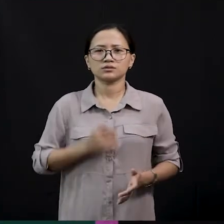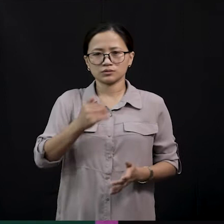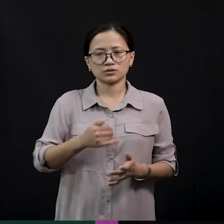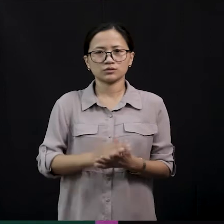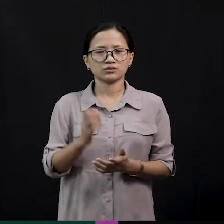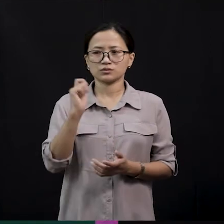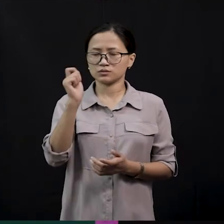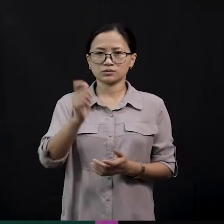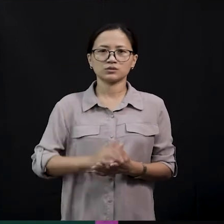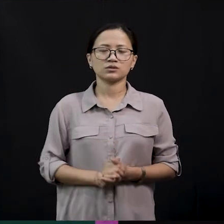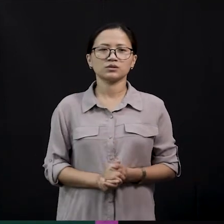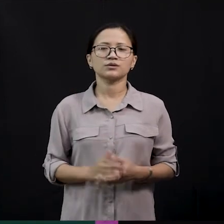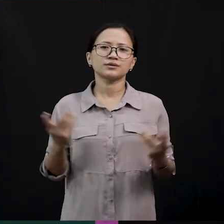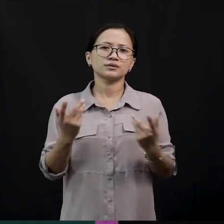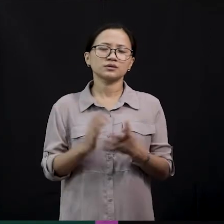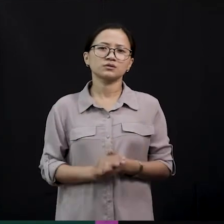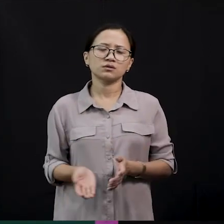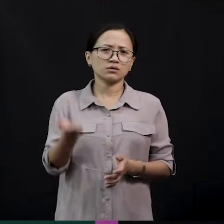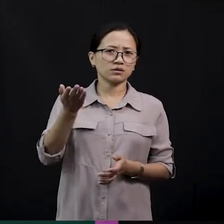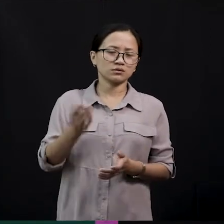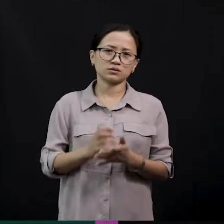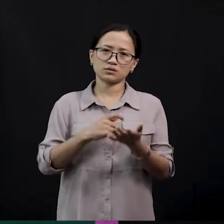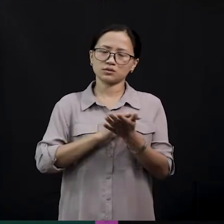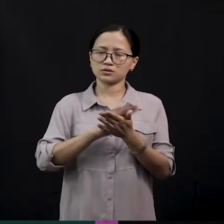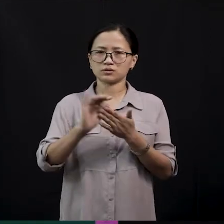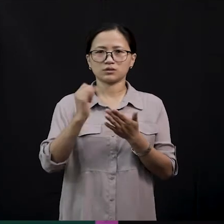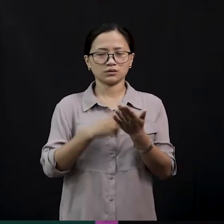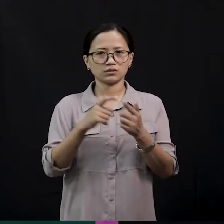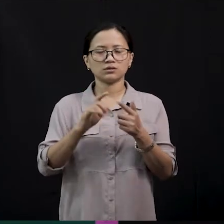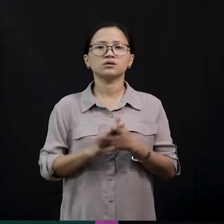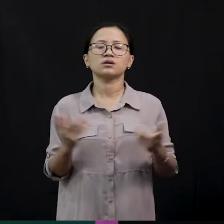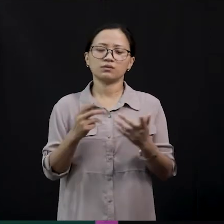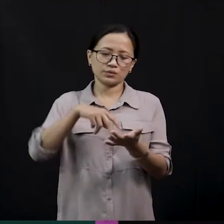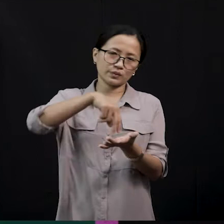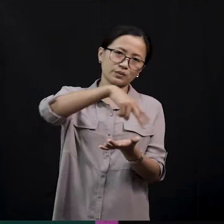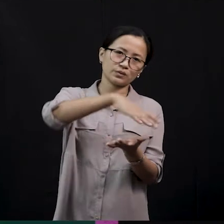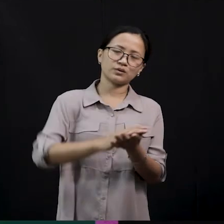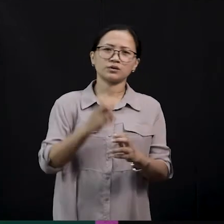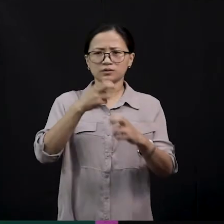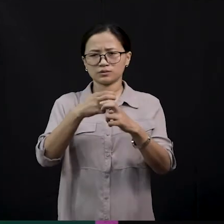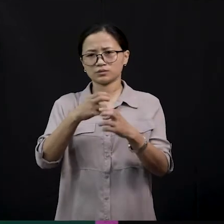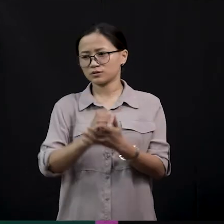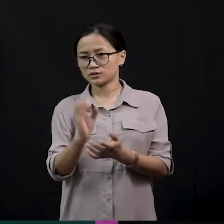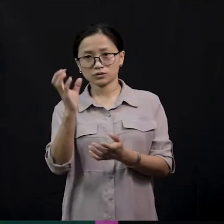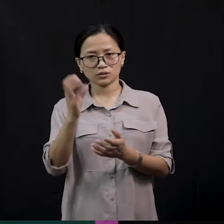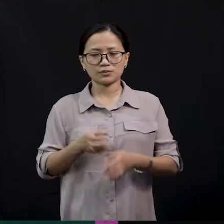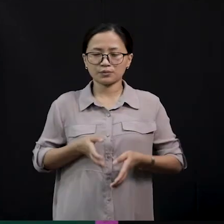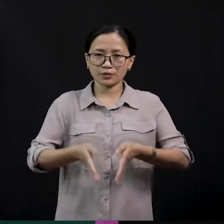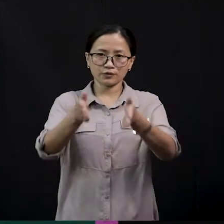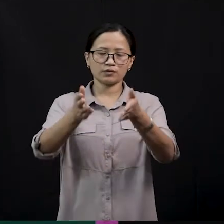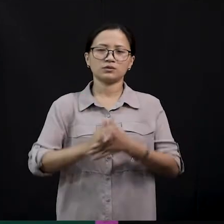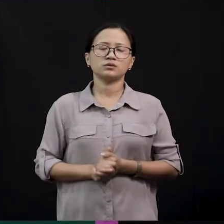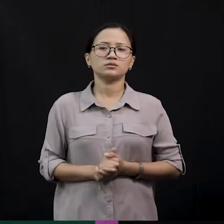to work. Let's see whether he will get hired or not. I was walking on the stone-paved road. Again,